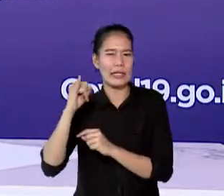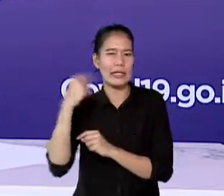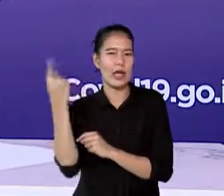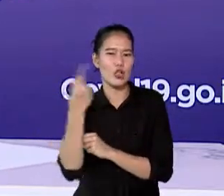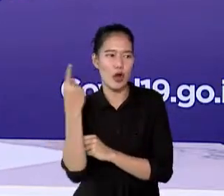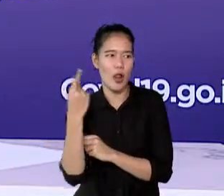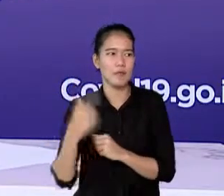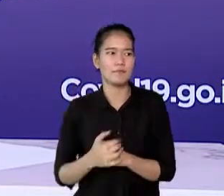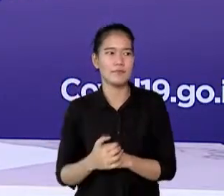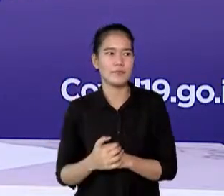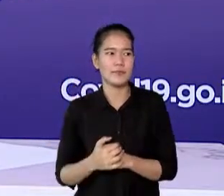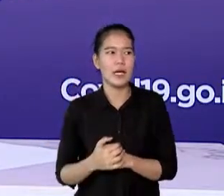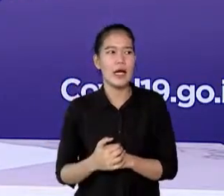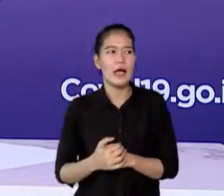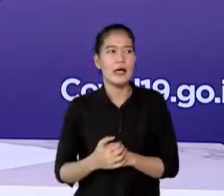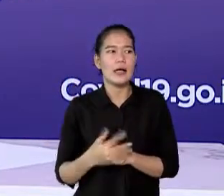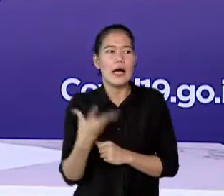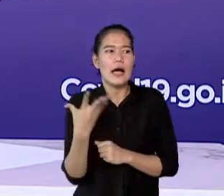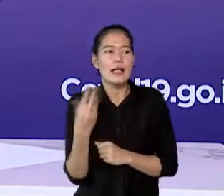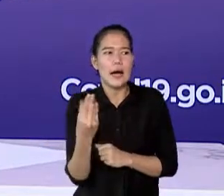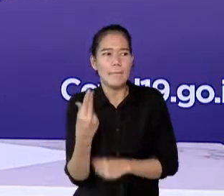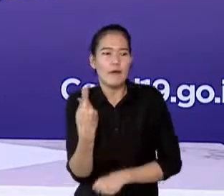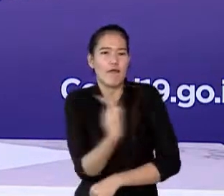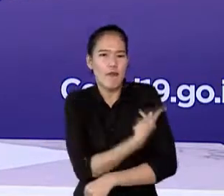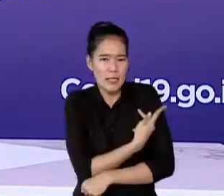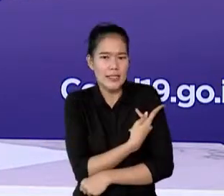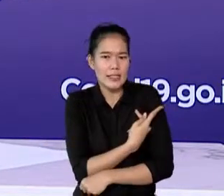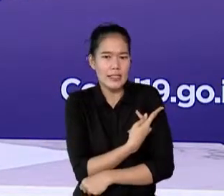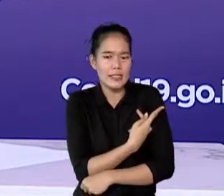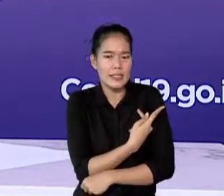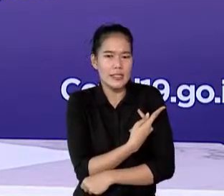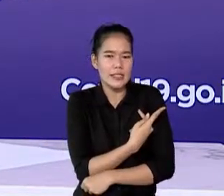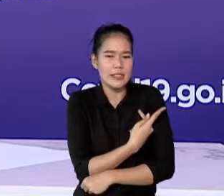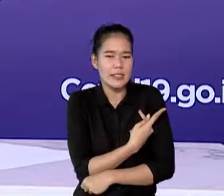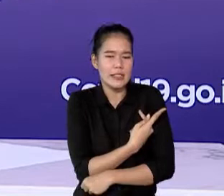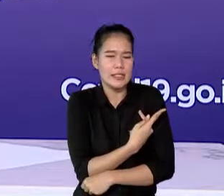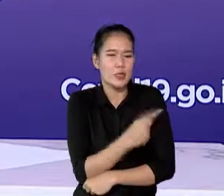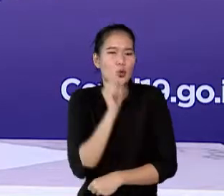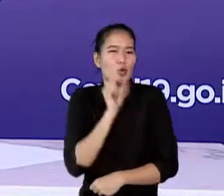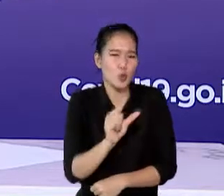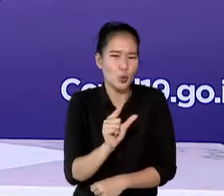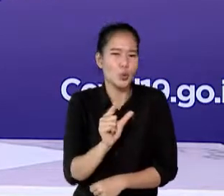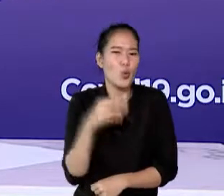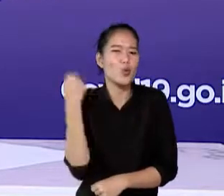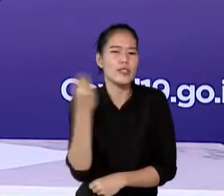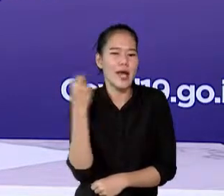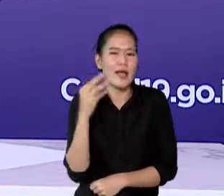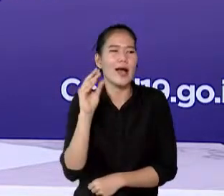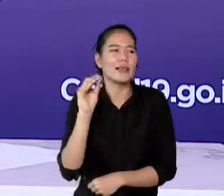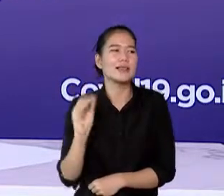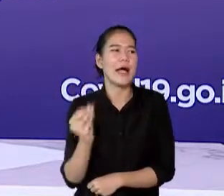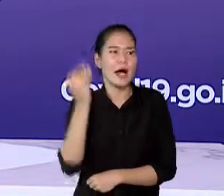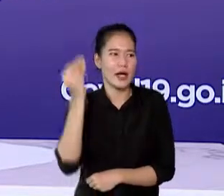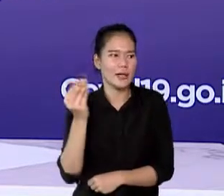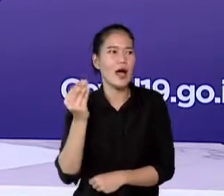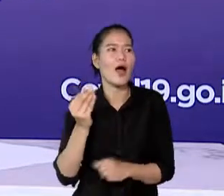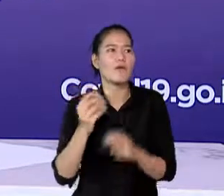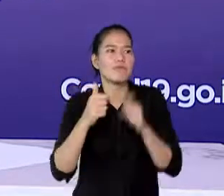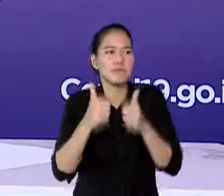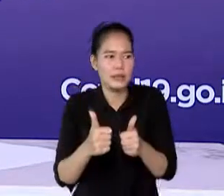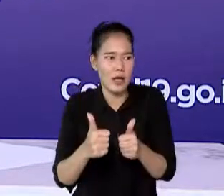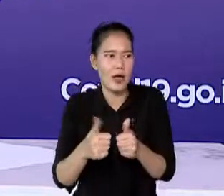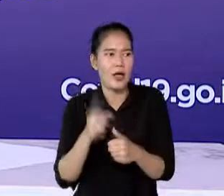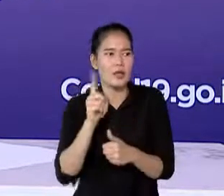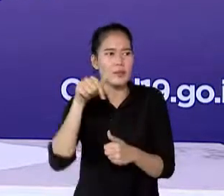When will free vaccination for Jakarta tourism workers be conducted? As of now, tourism worker vaccinations